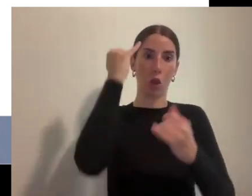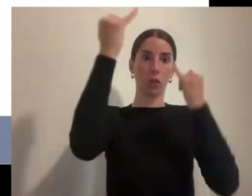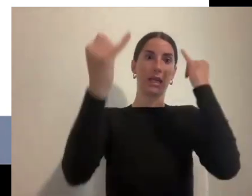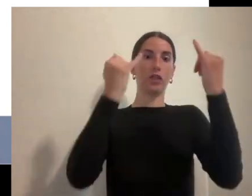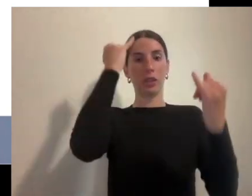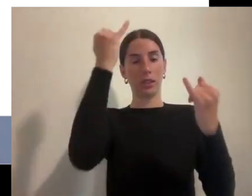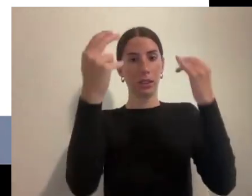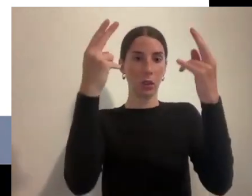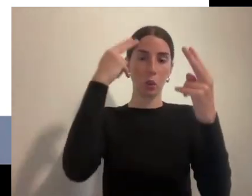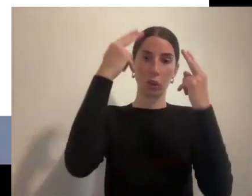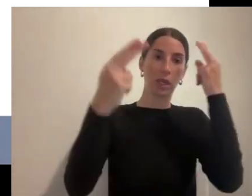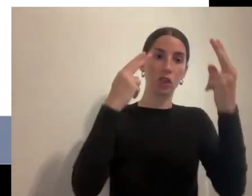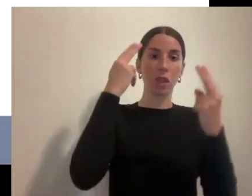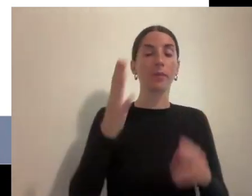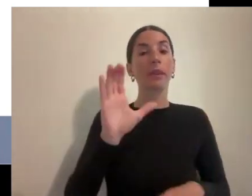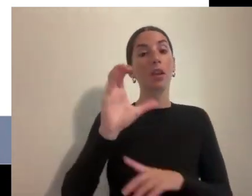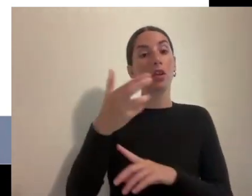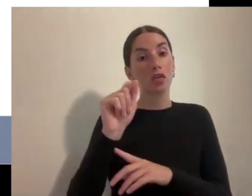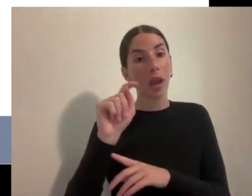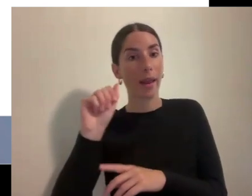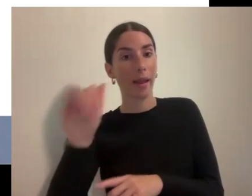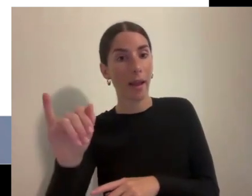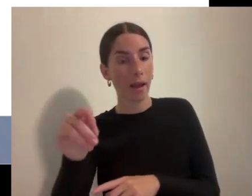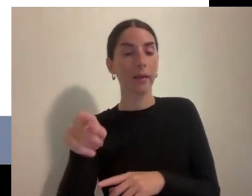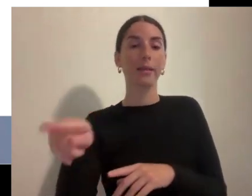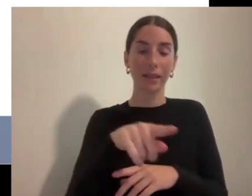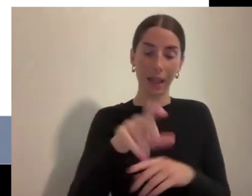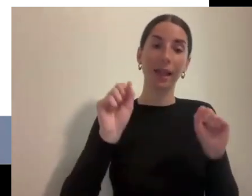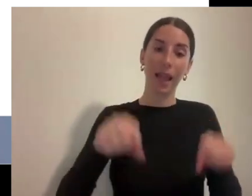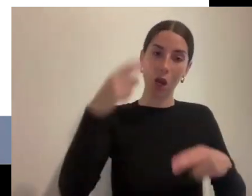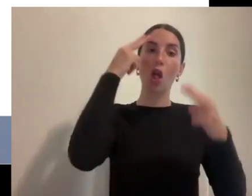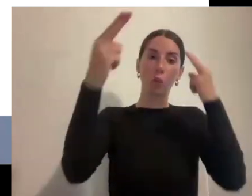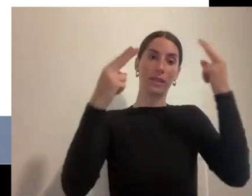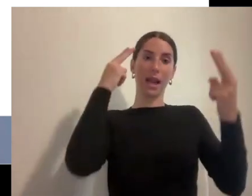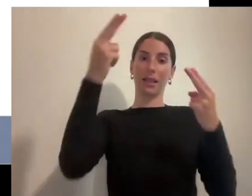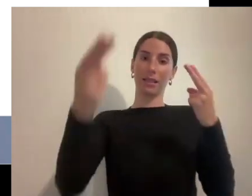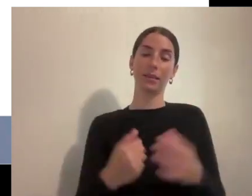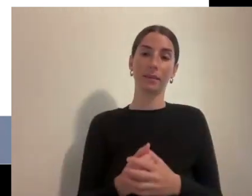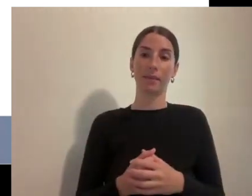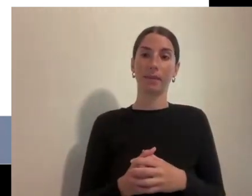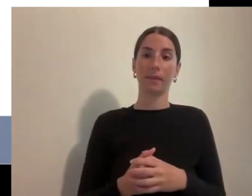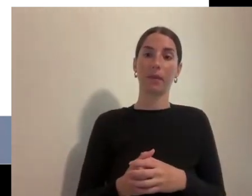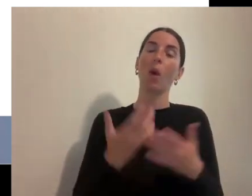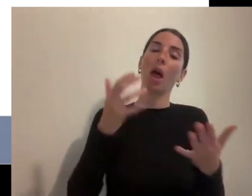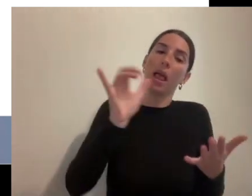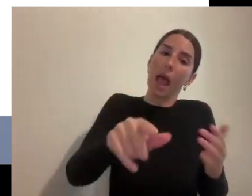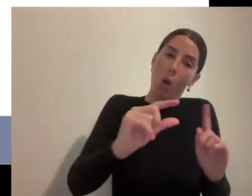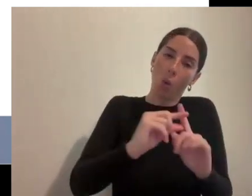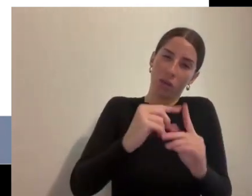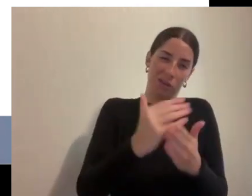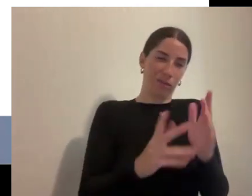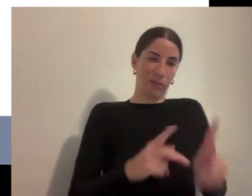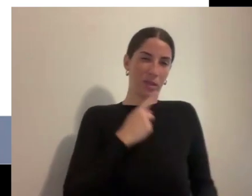hallucinations, because ChatGPT and other chatbots as well can hallucinate. And even though that word, some people